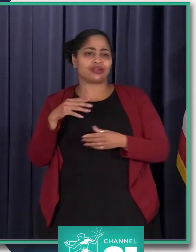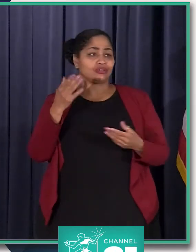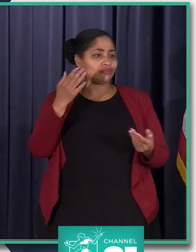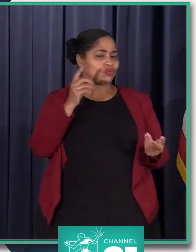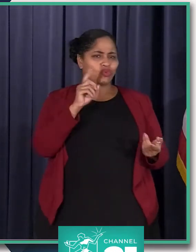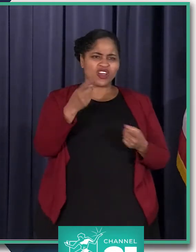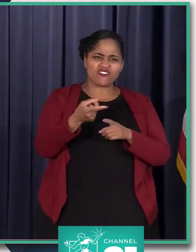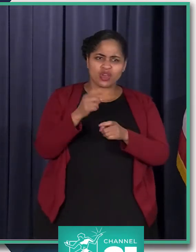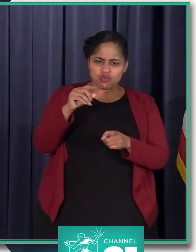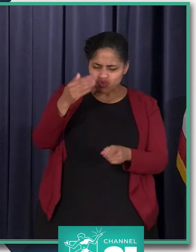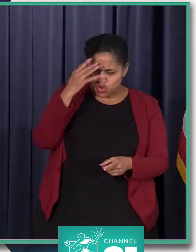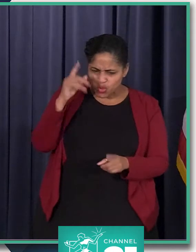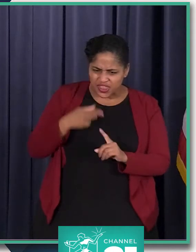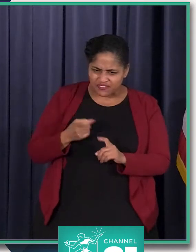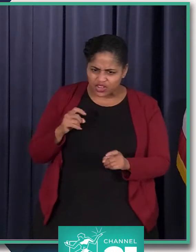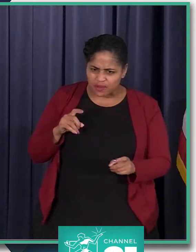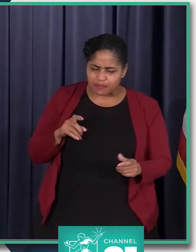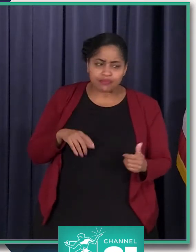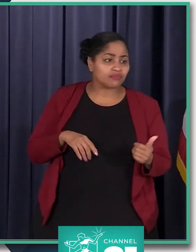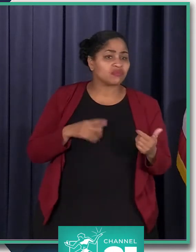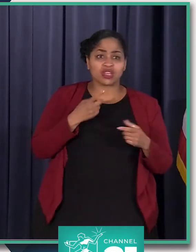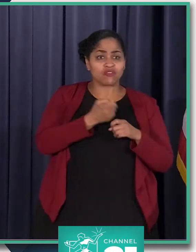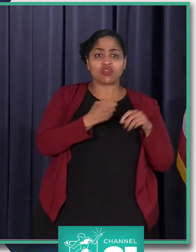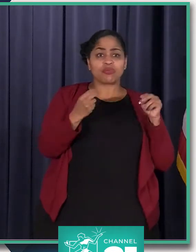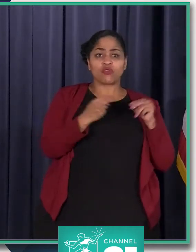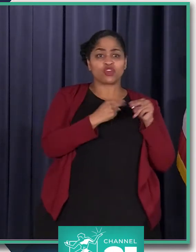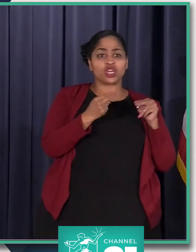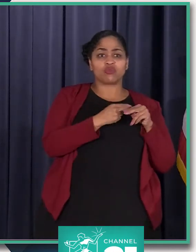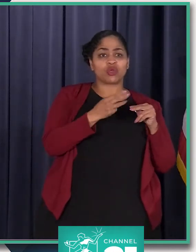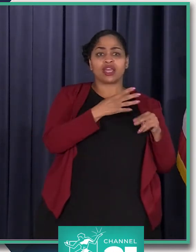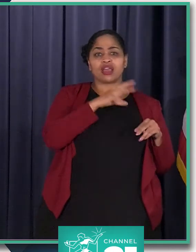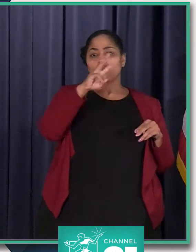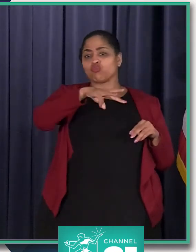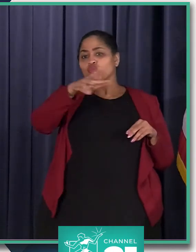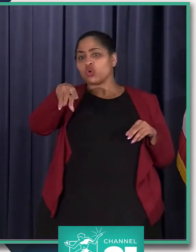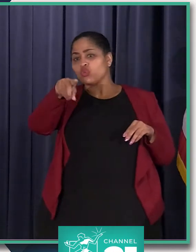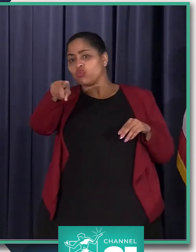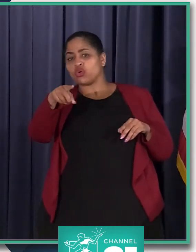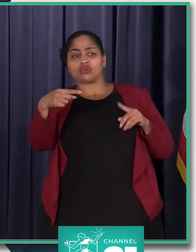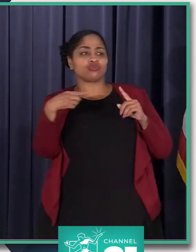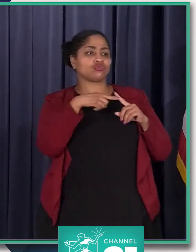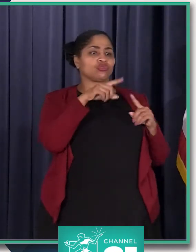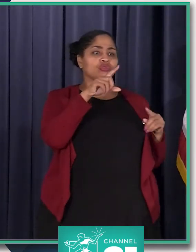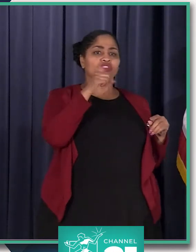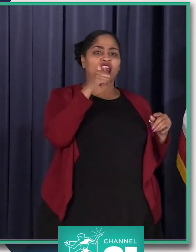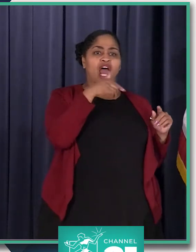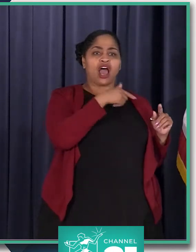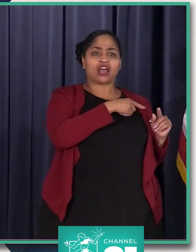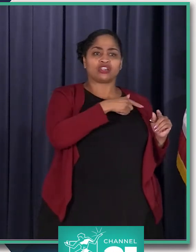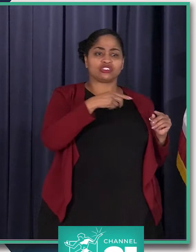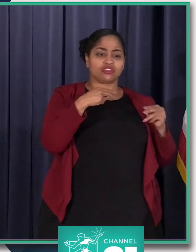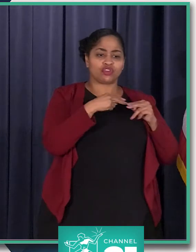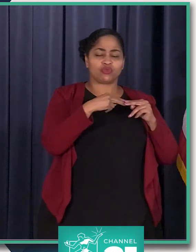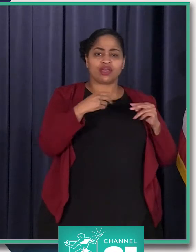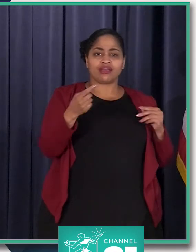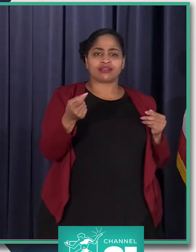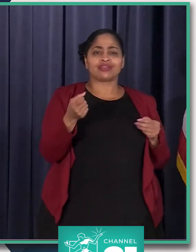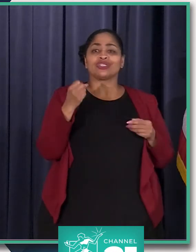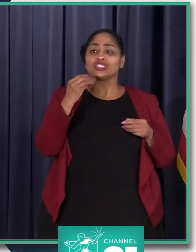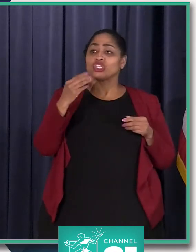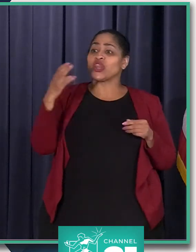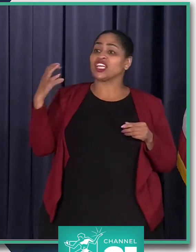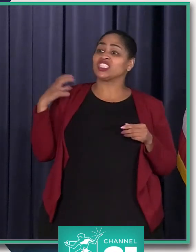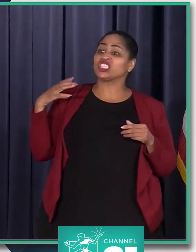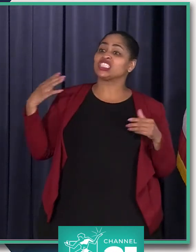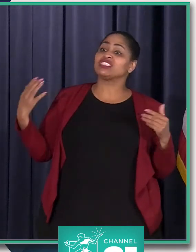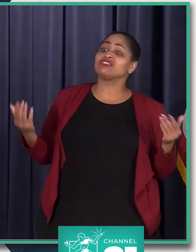know? From the Lodge Freeway and or Woodward to the Lodge Freeway. So we got the chief here,